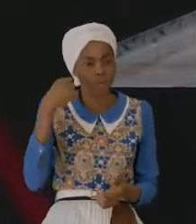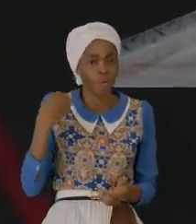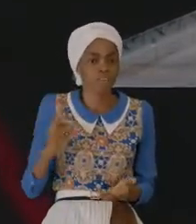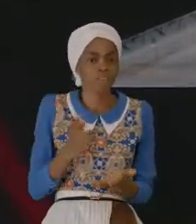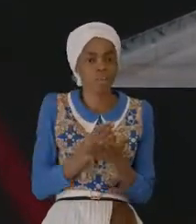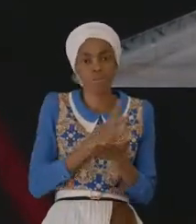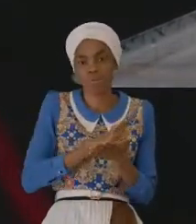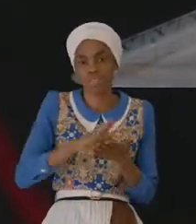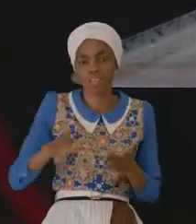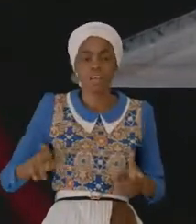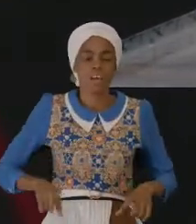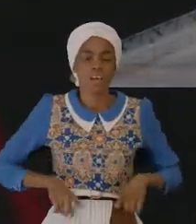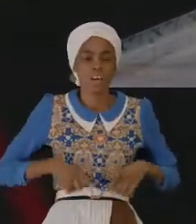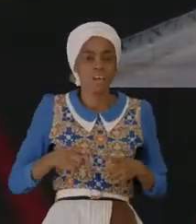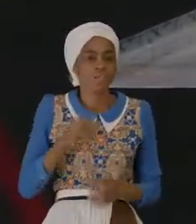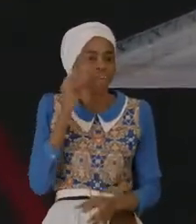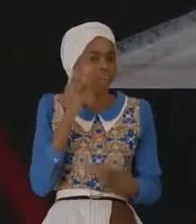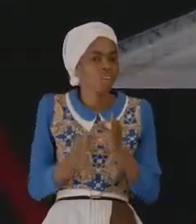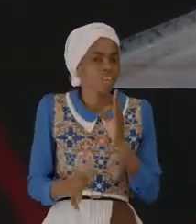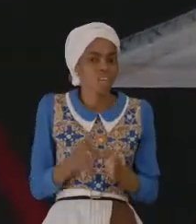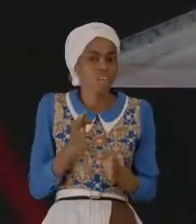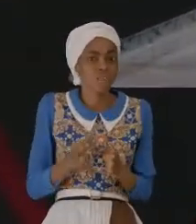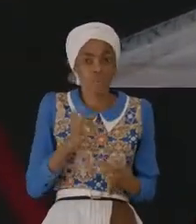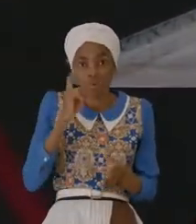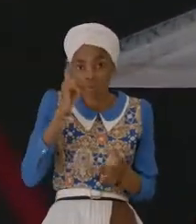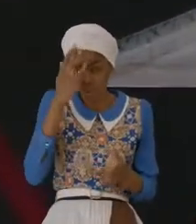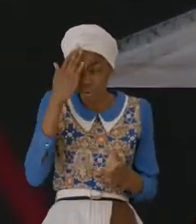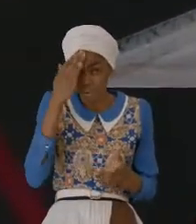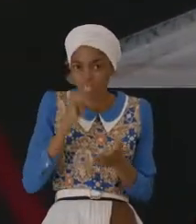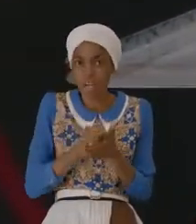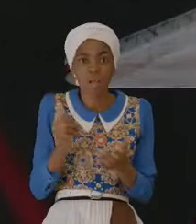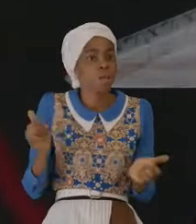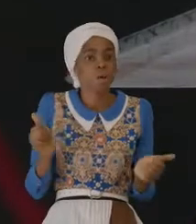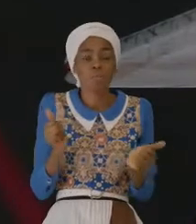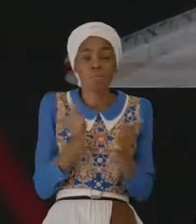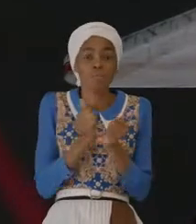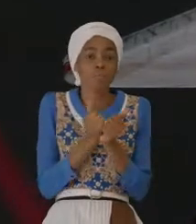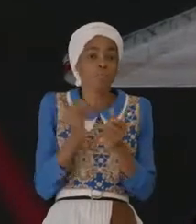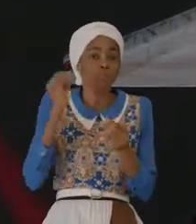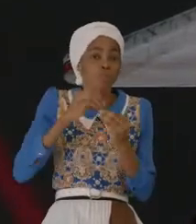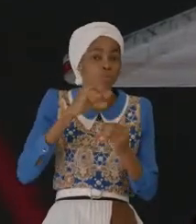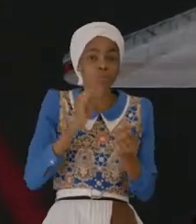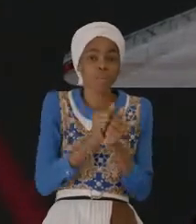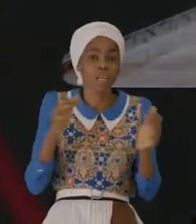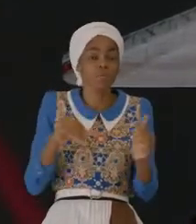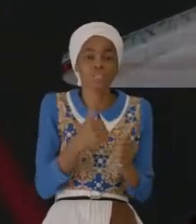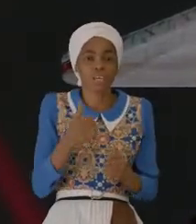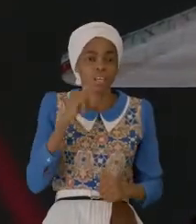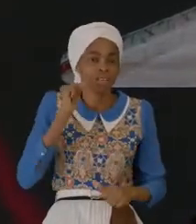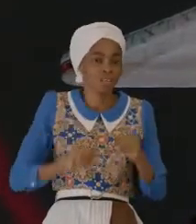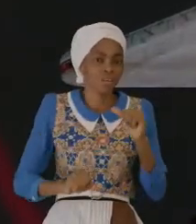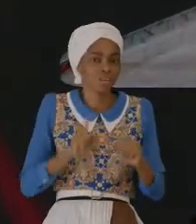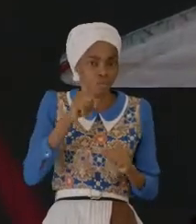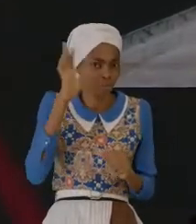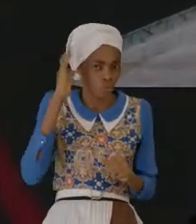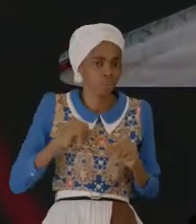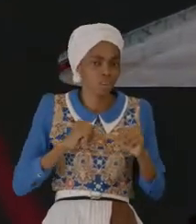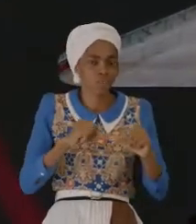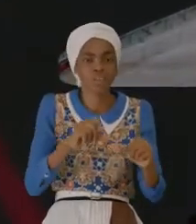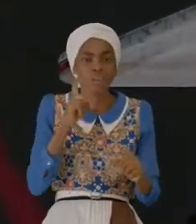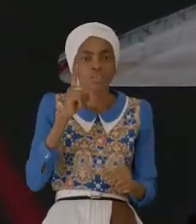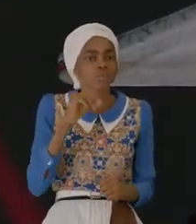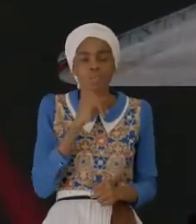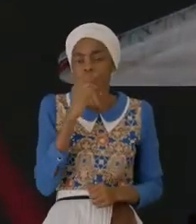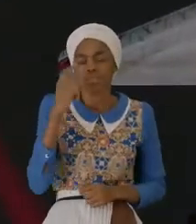if you know that Beyond every shadow of doubt you will continue you'll not say are we sure